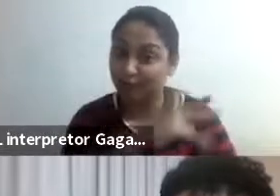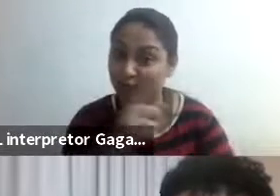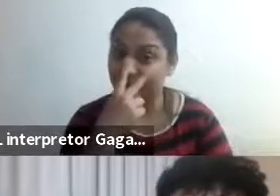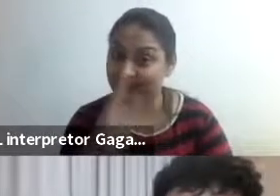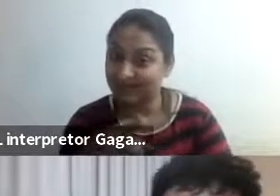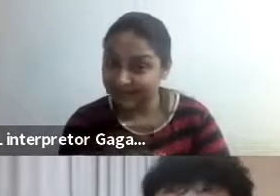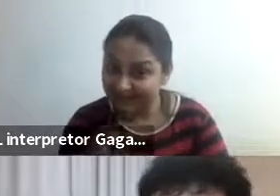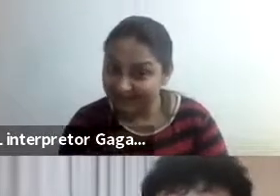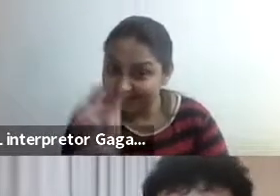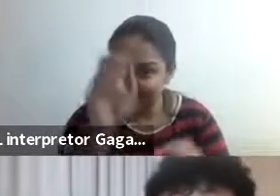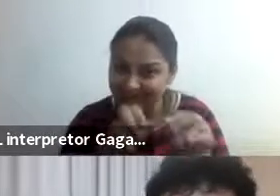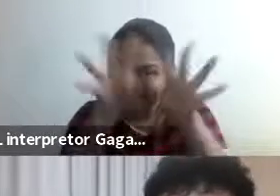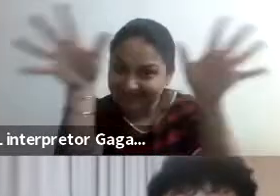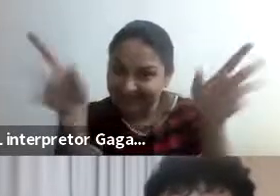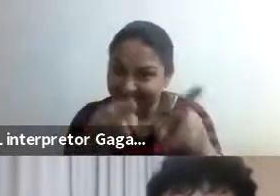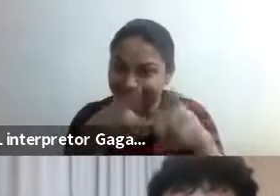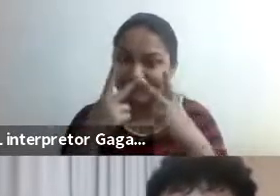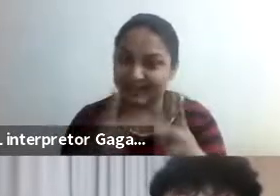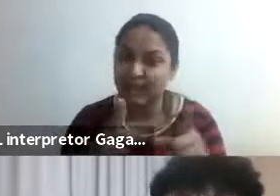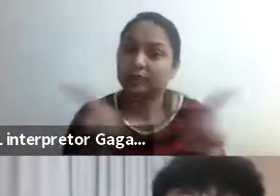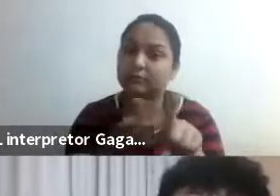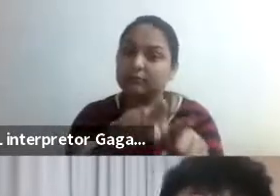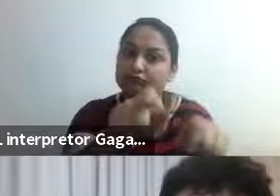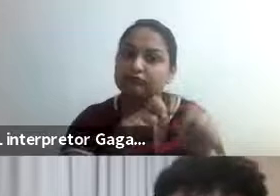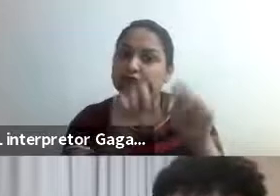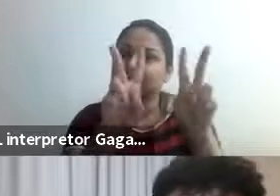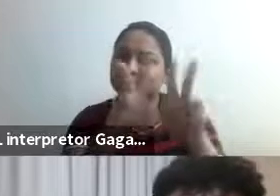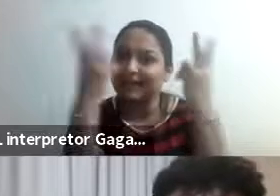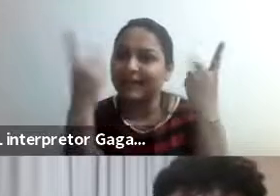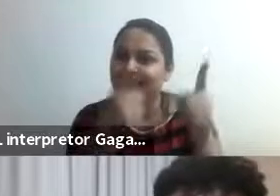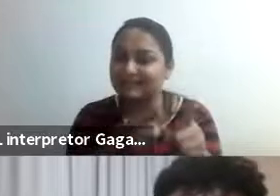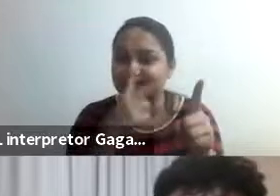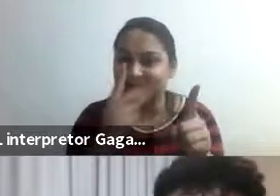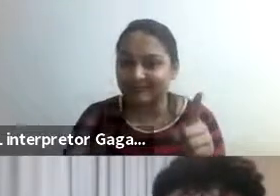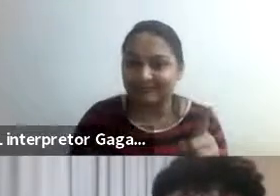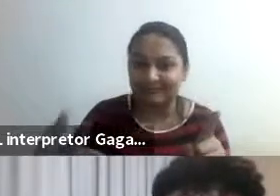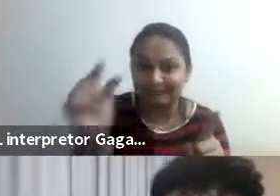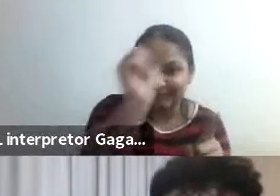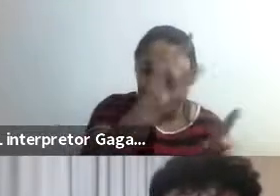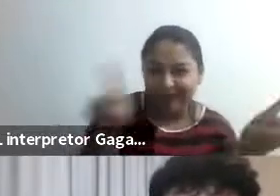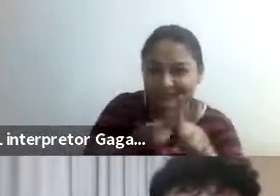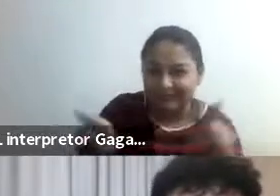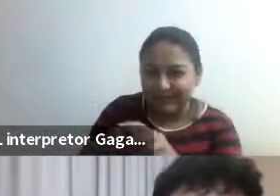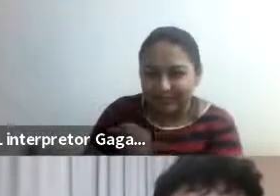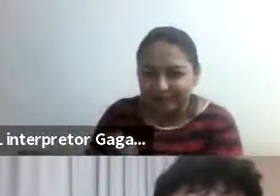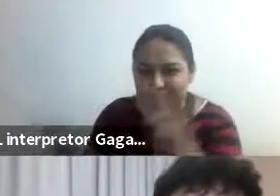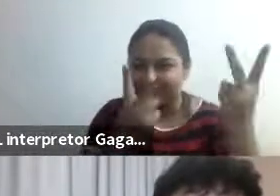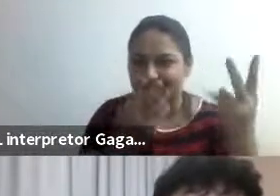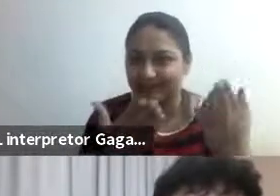at earlier flora like this one, there's a huge evolution in this with these